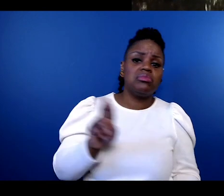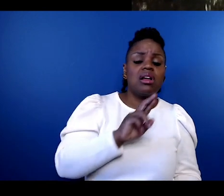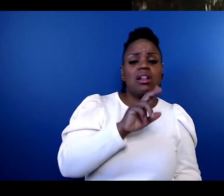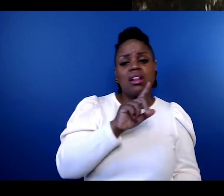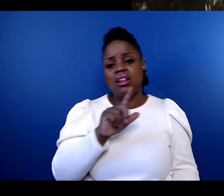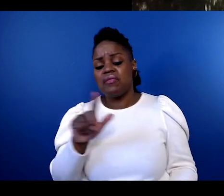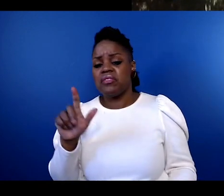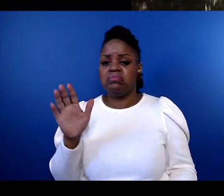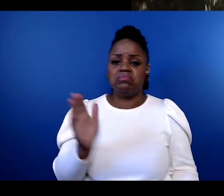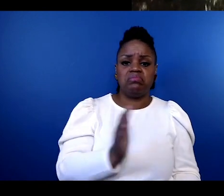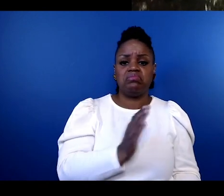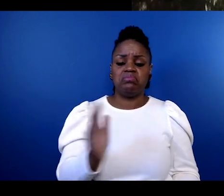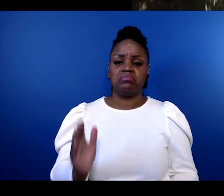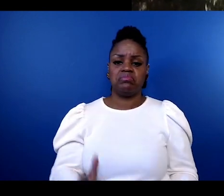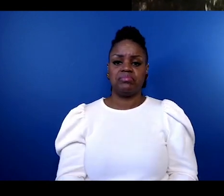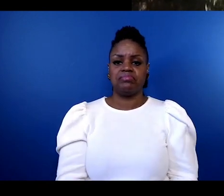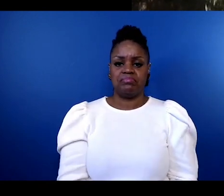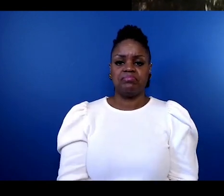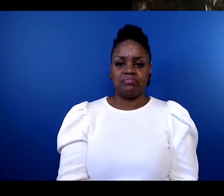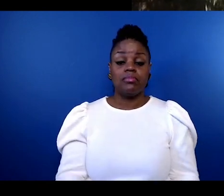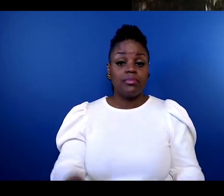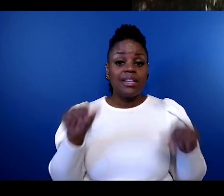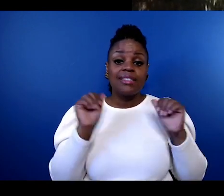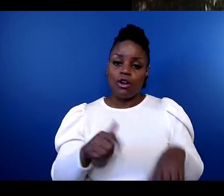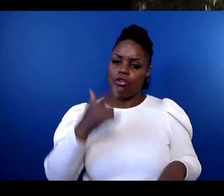Go ahead and release the hands.